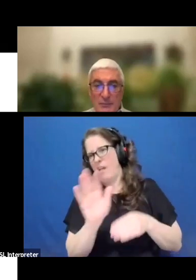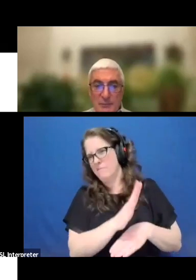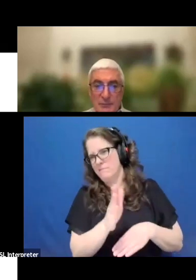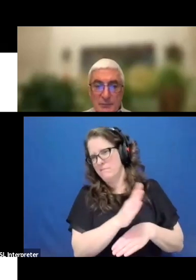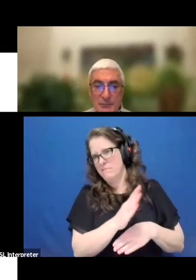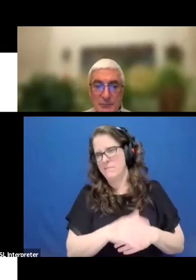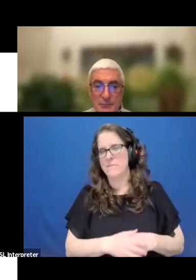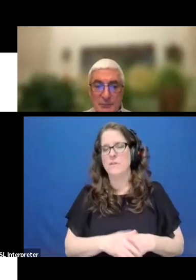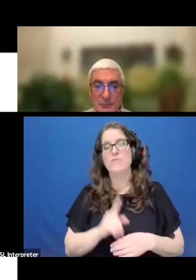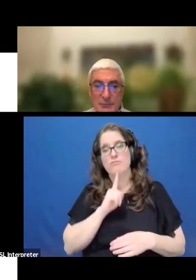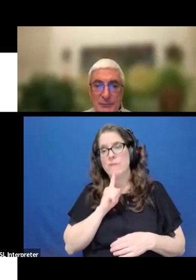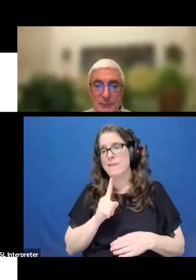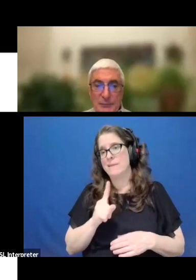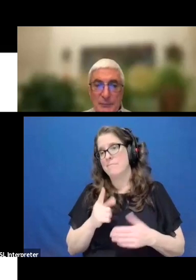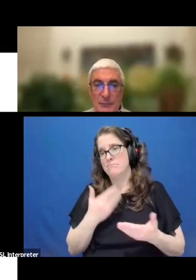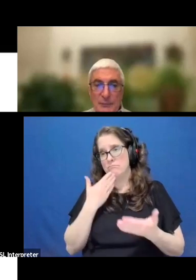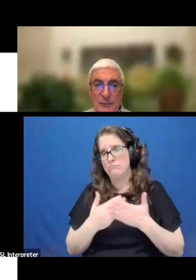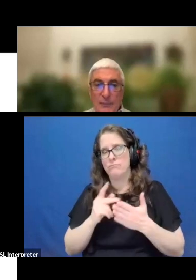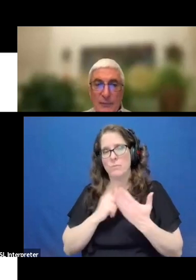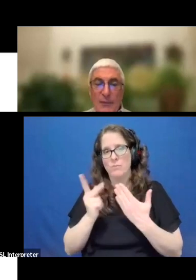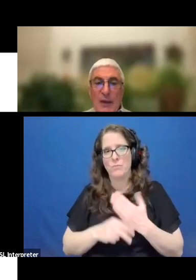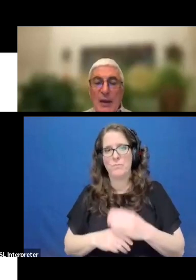please.